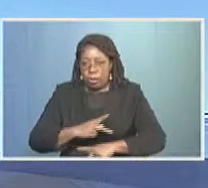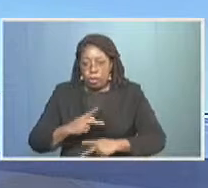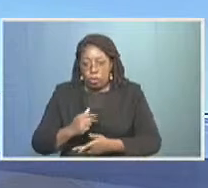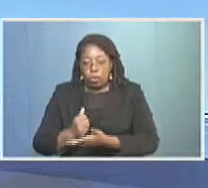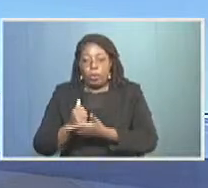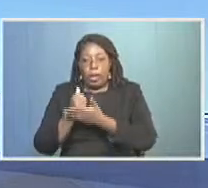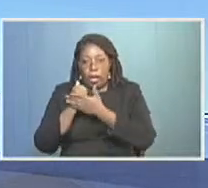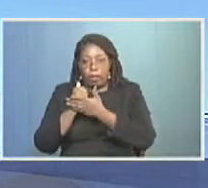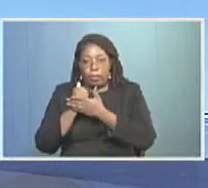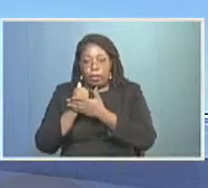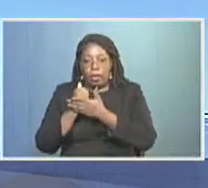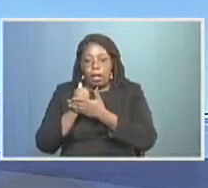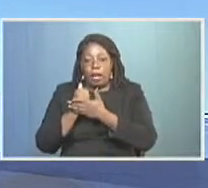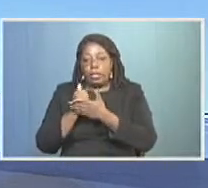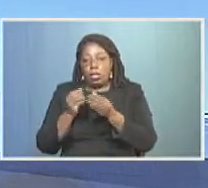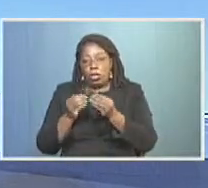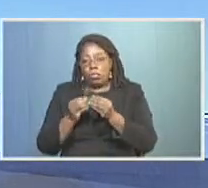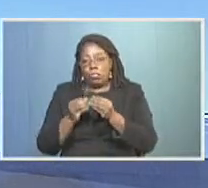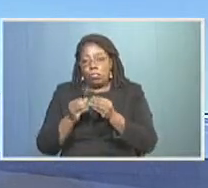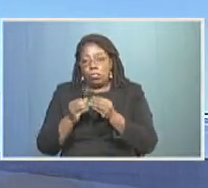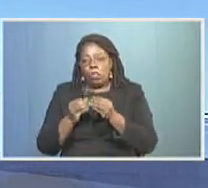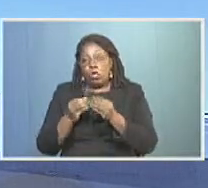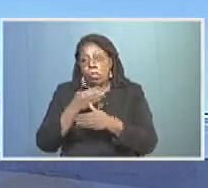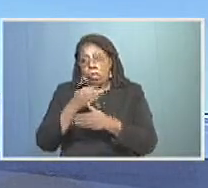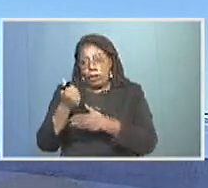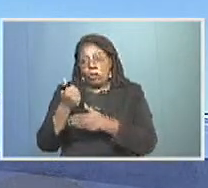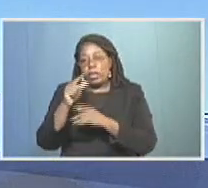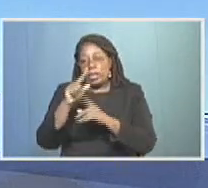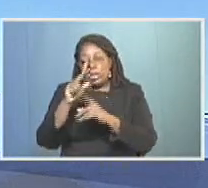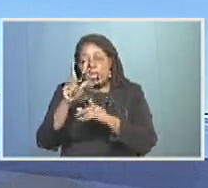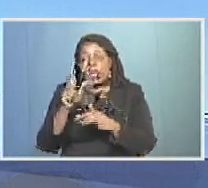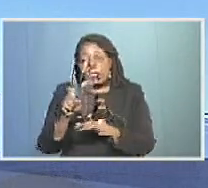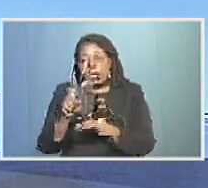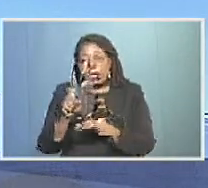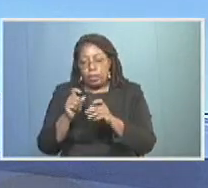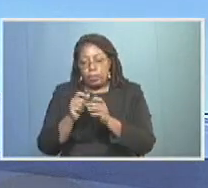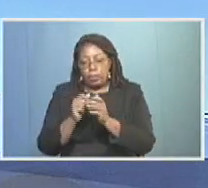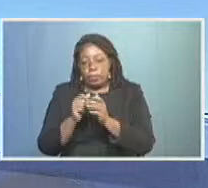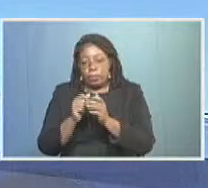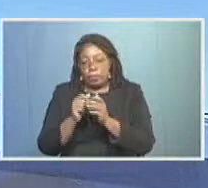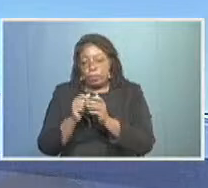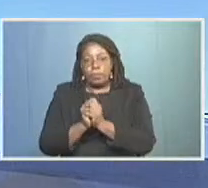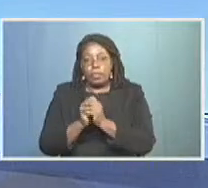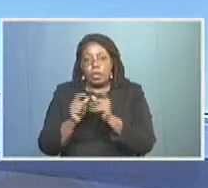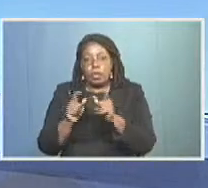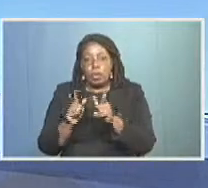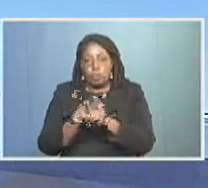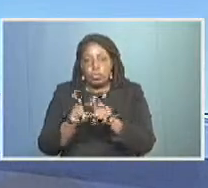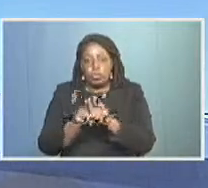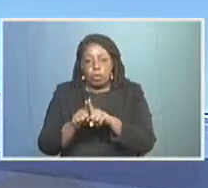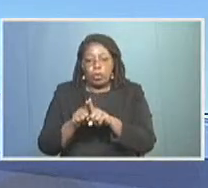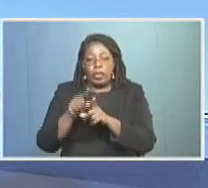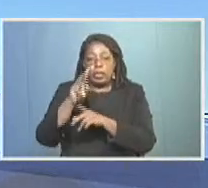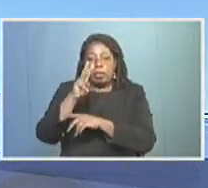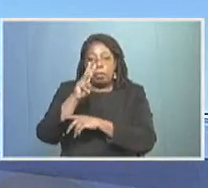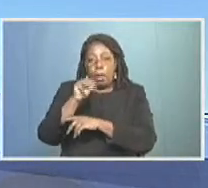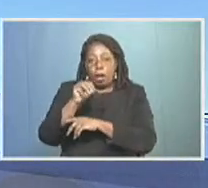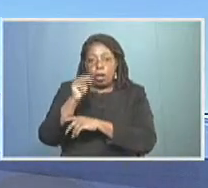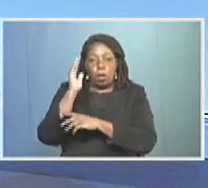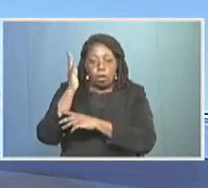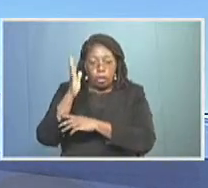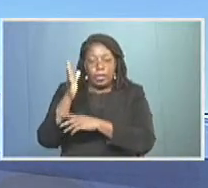look forward to further testing in alternate environments. Alive's official rollout of the Marco Alert technology